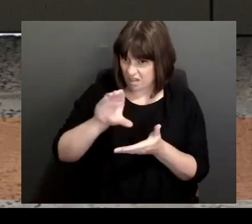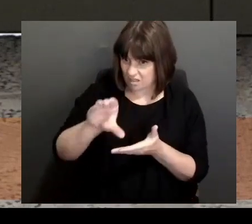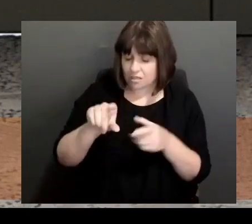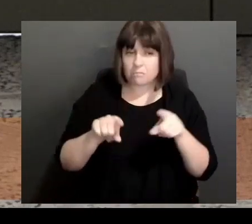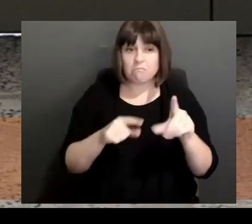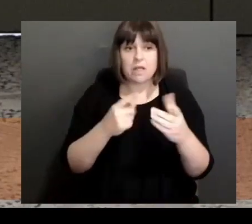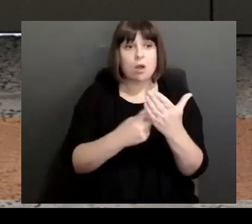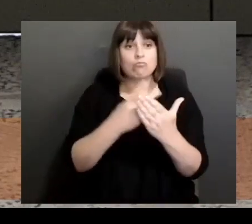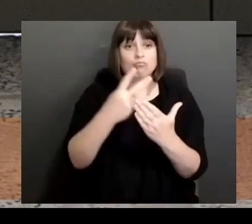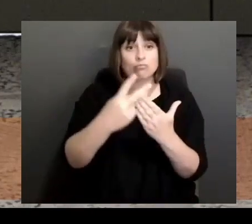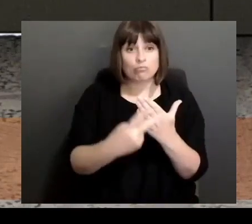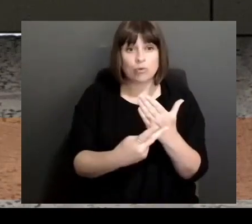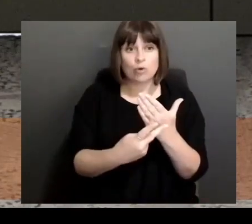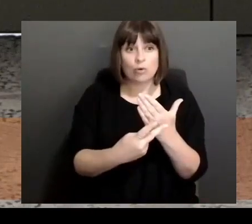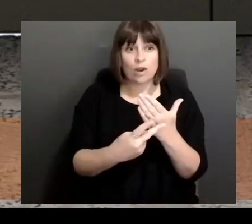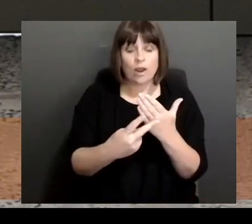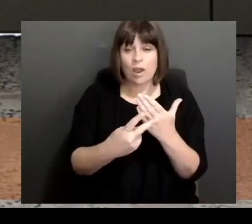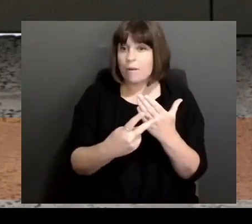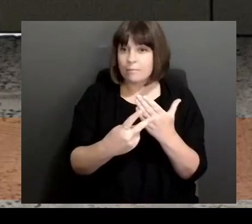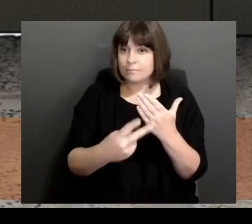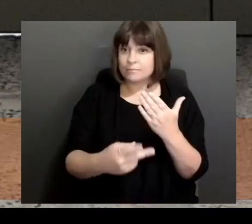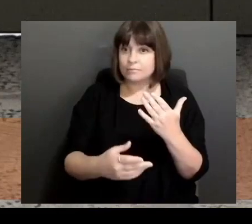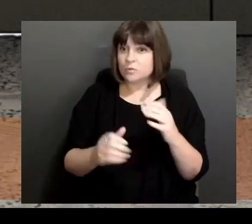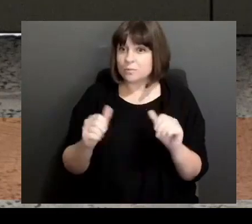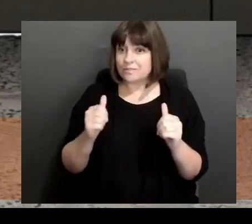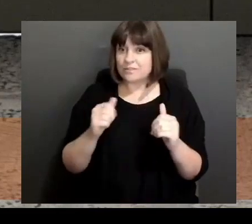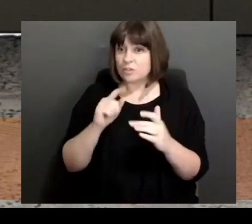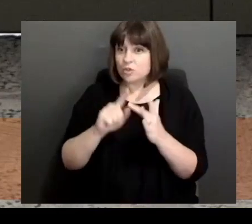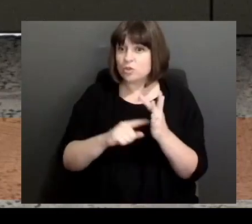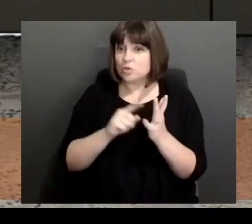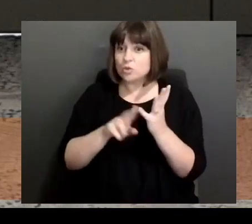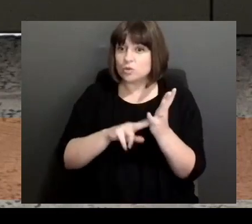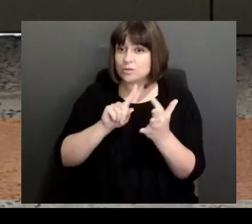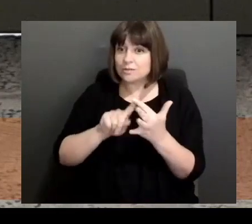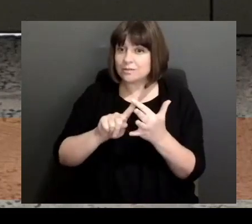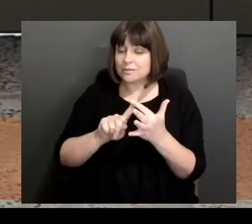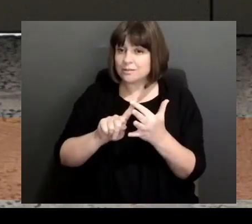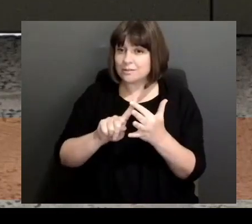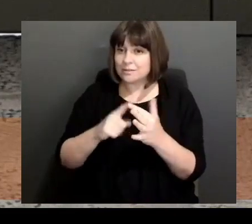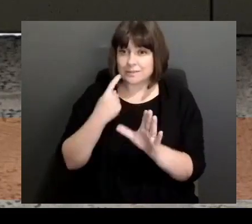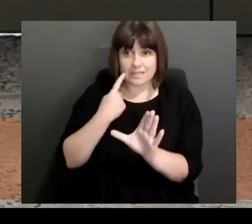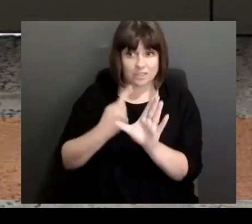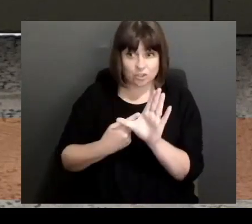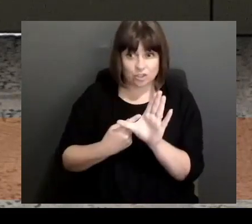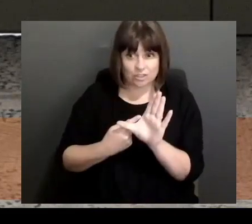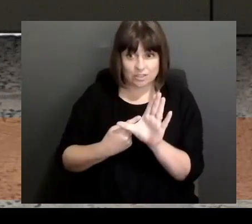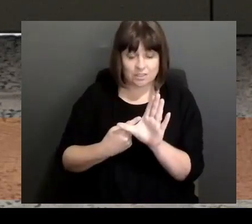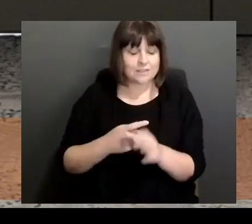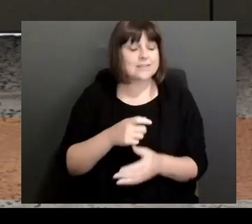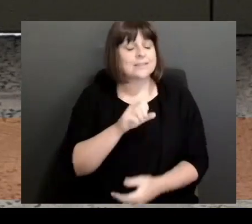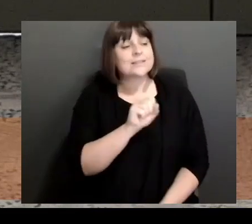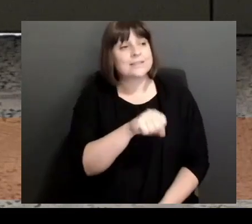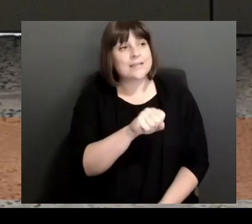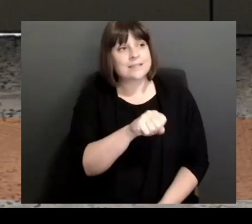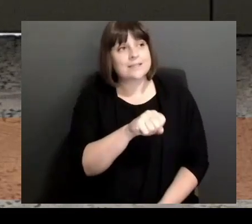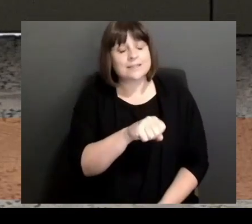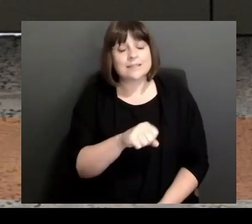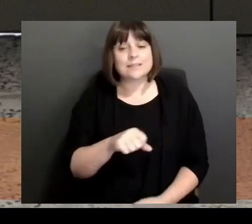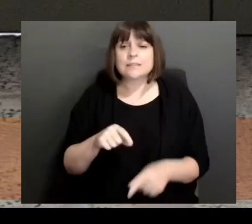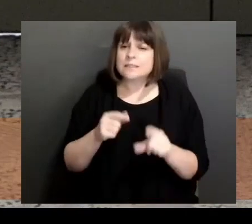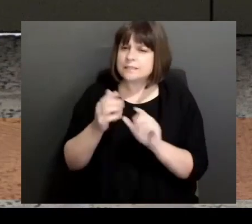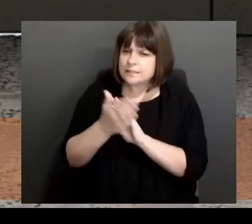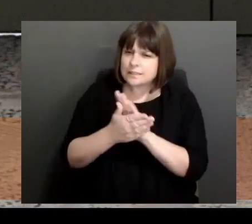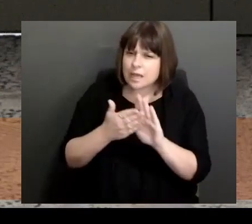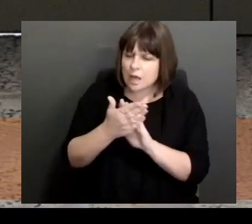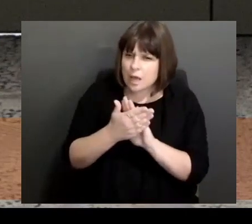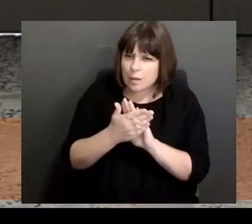be completed in June of next year, correct? Yes, at this stage, yes. Does that mean there's